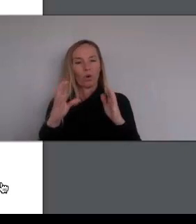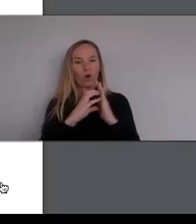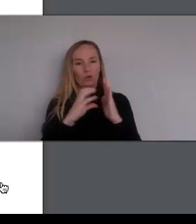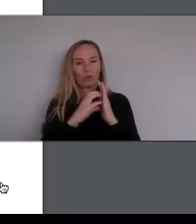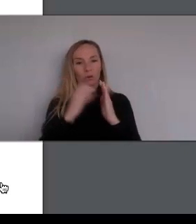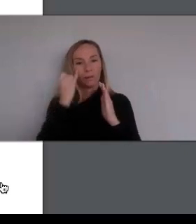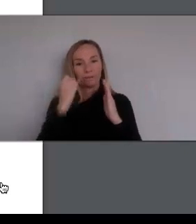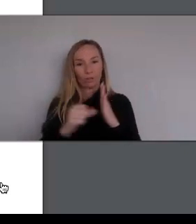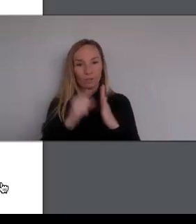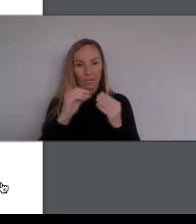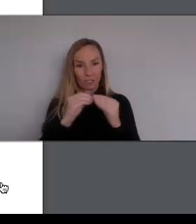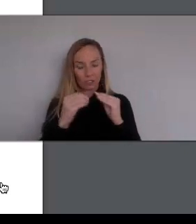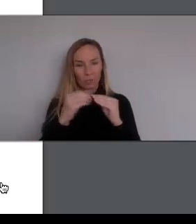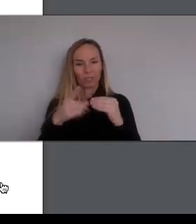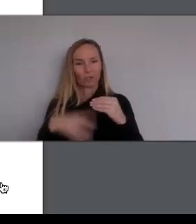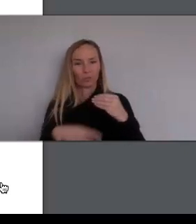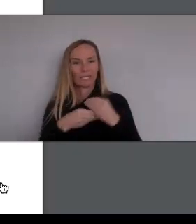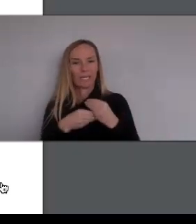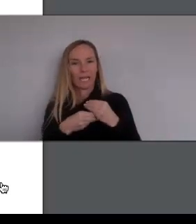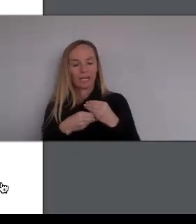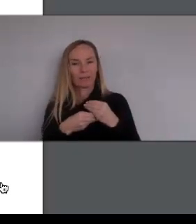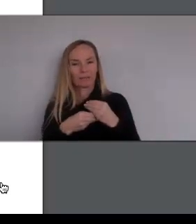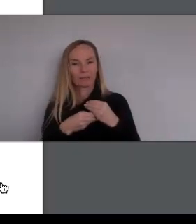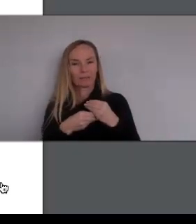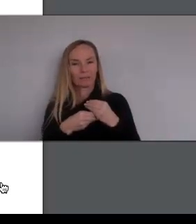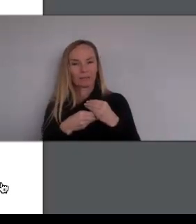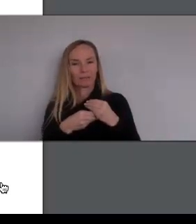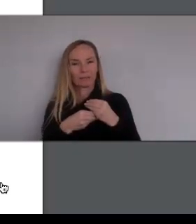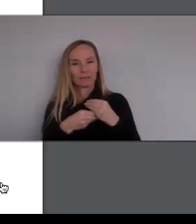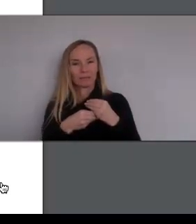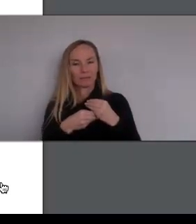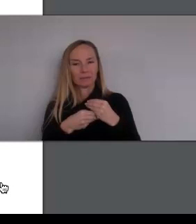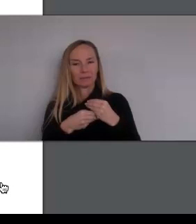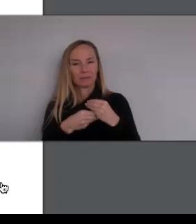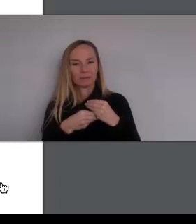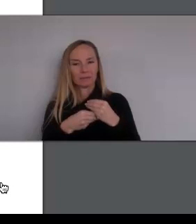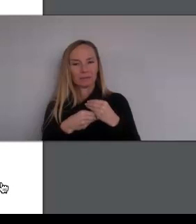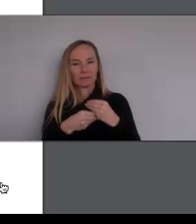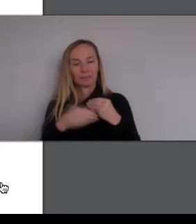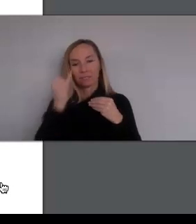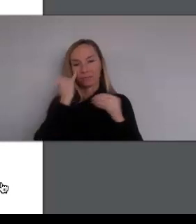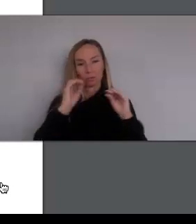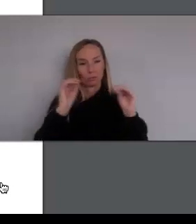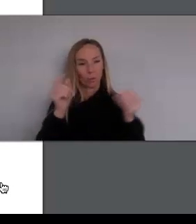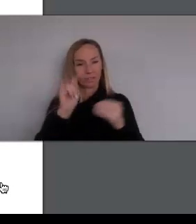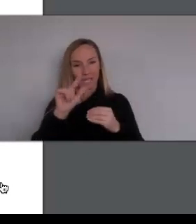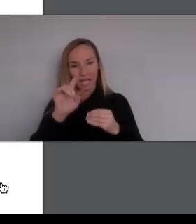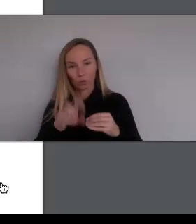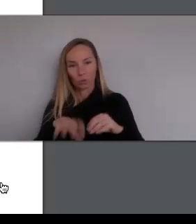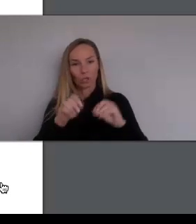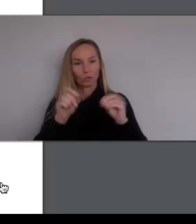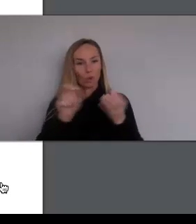then if there's a page number, you add that. If there's no title, there's no author, no